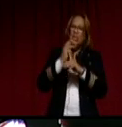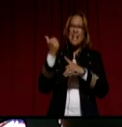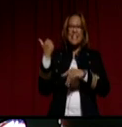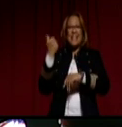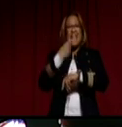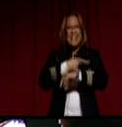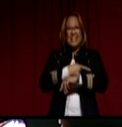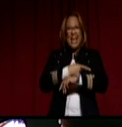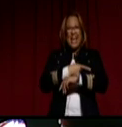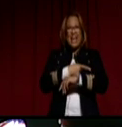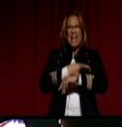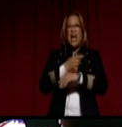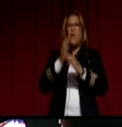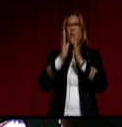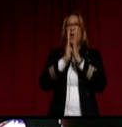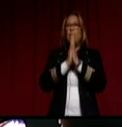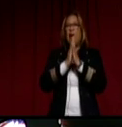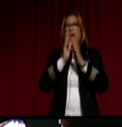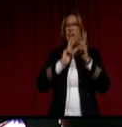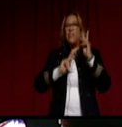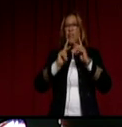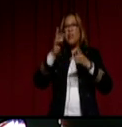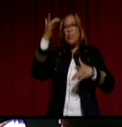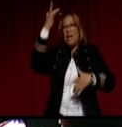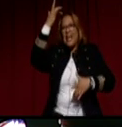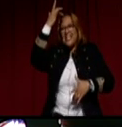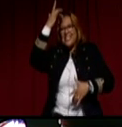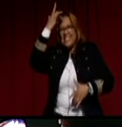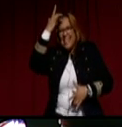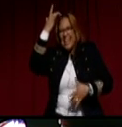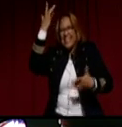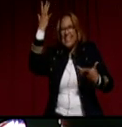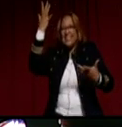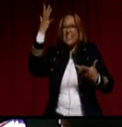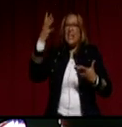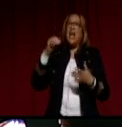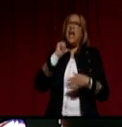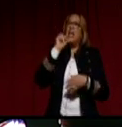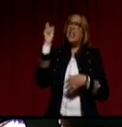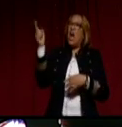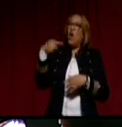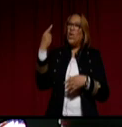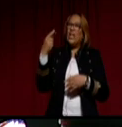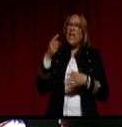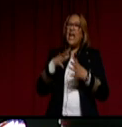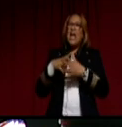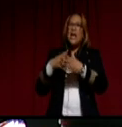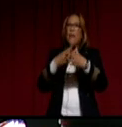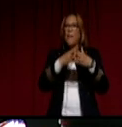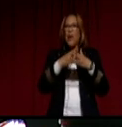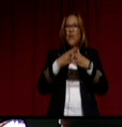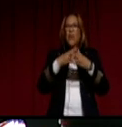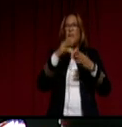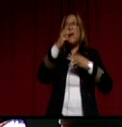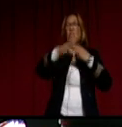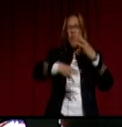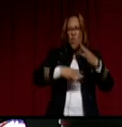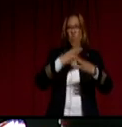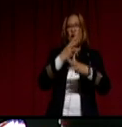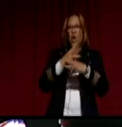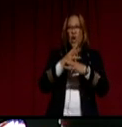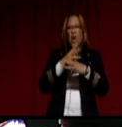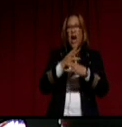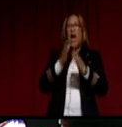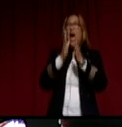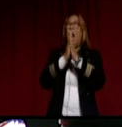all of those who are sick all over our land and country, not just here in America, but all over the world. I pray, God, that